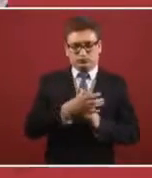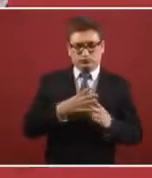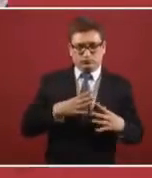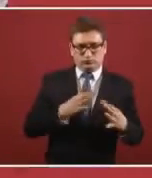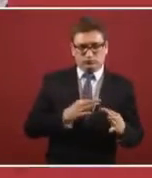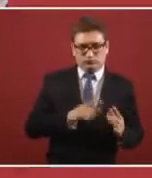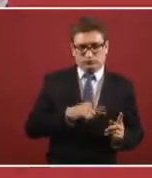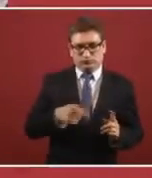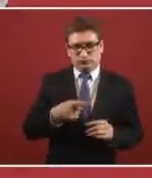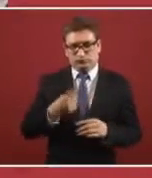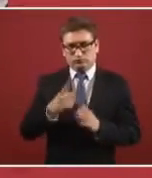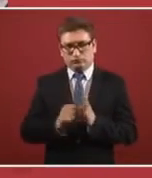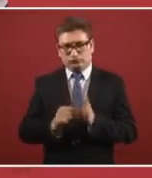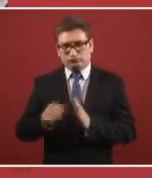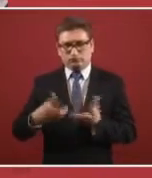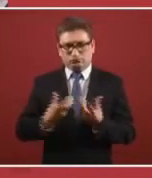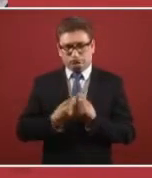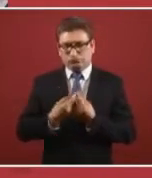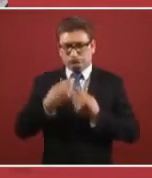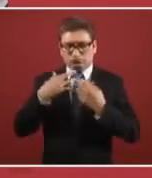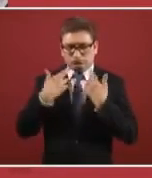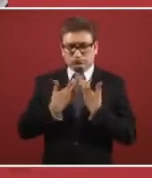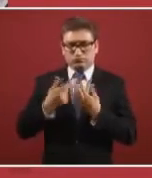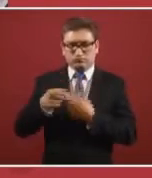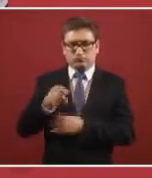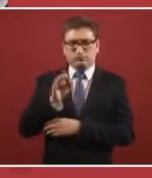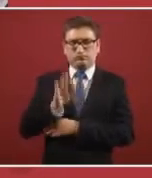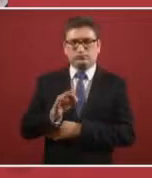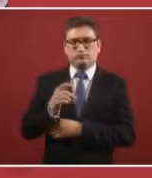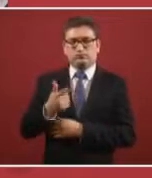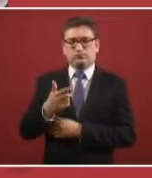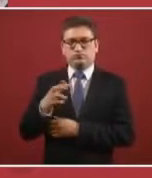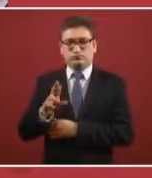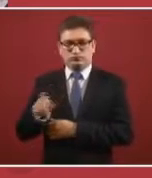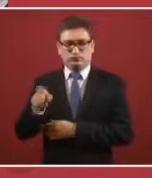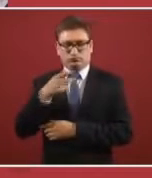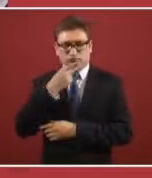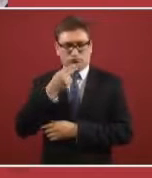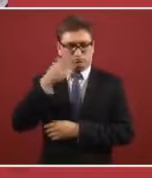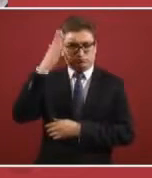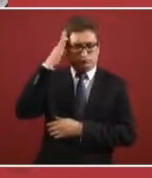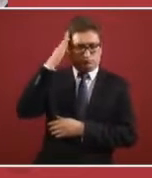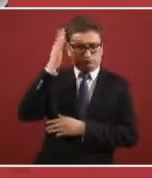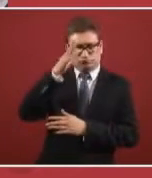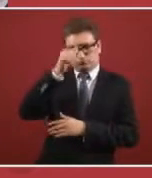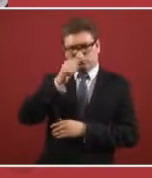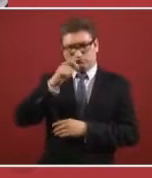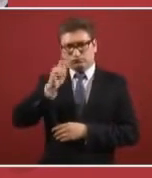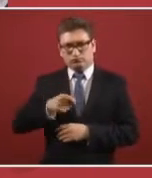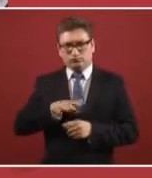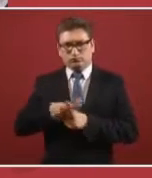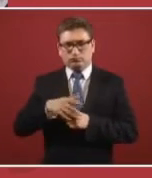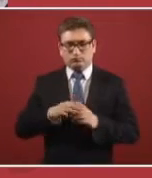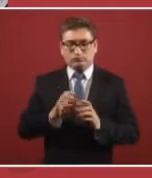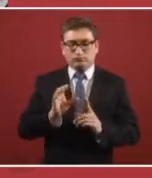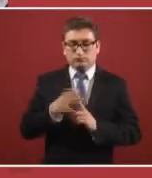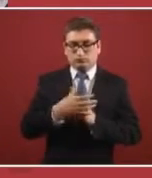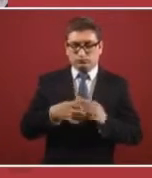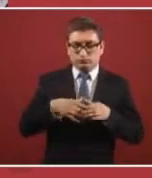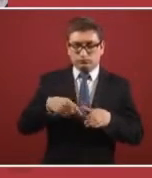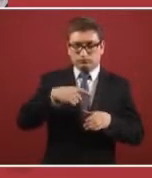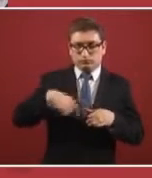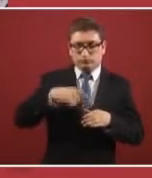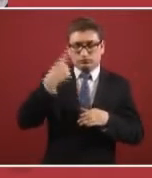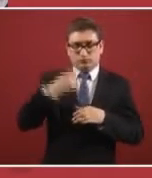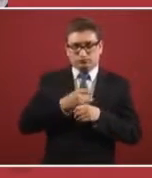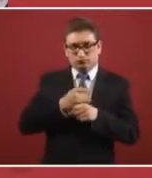comisión, en donde el and acuerdo at about 1 fundamental month con when el it was fiscal general installed de la on República February 7th. no fue solamente la It was creación de la not unidad just especializada a del caso de creation